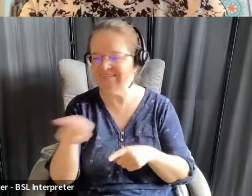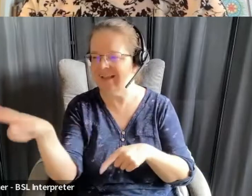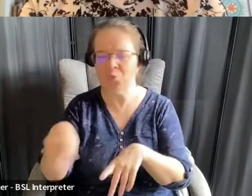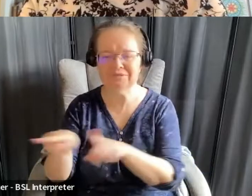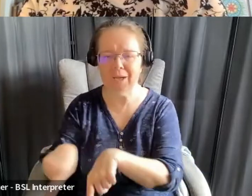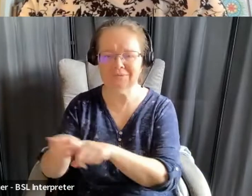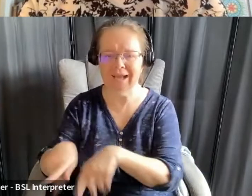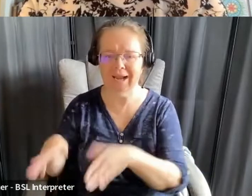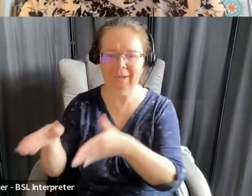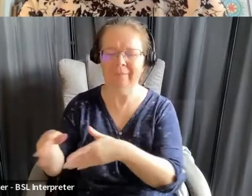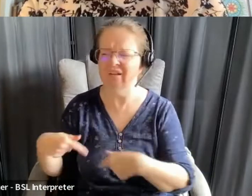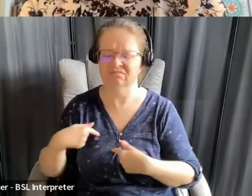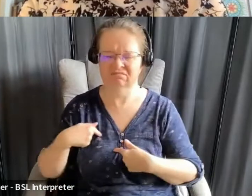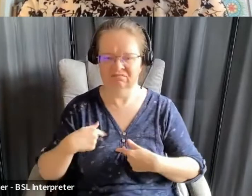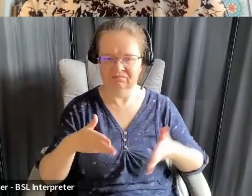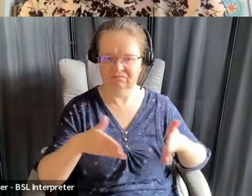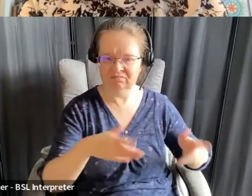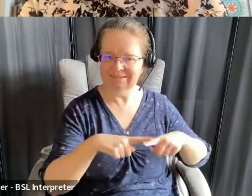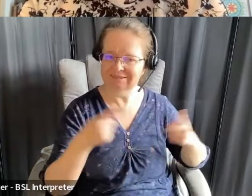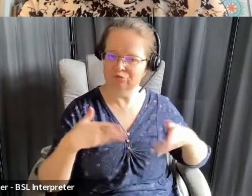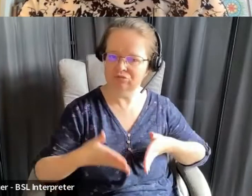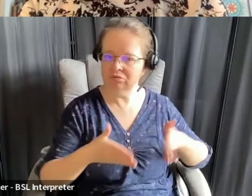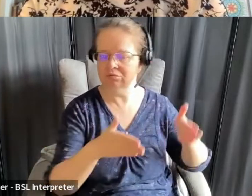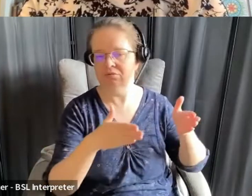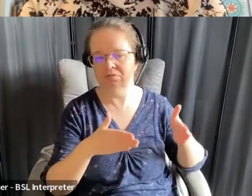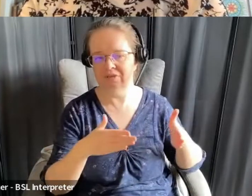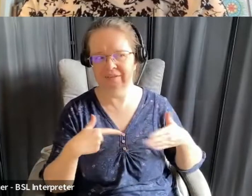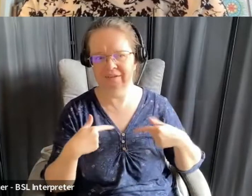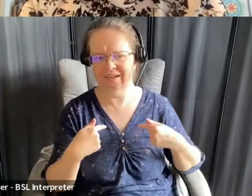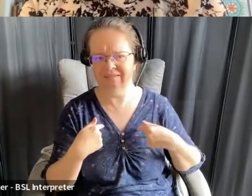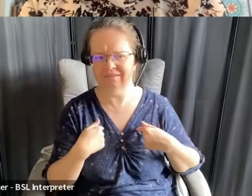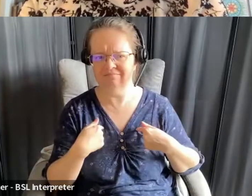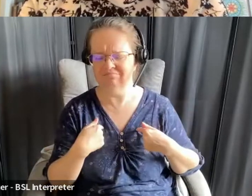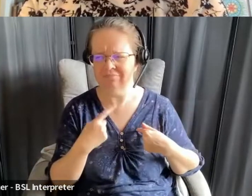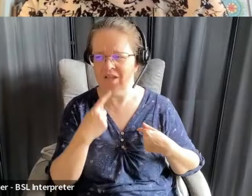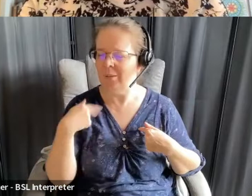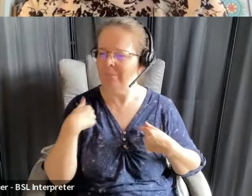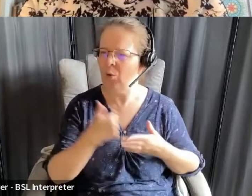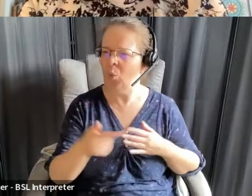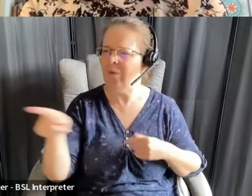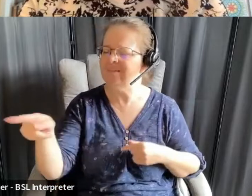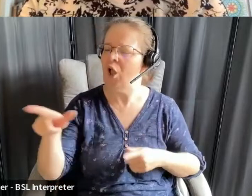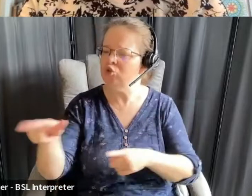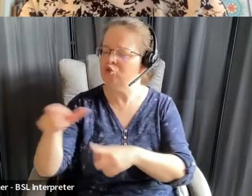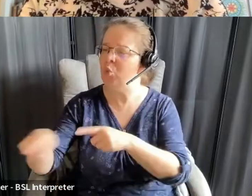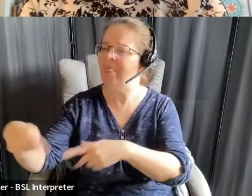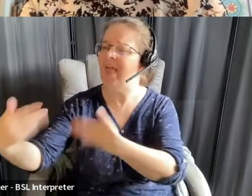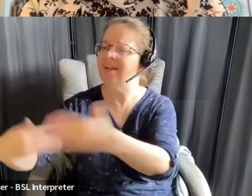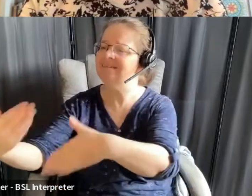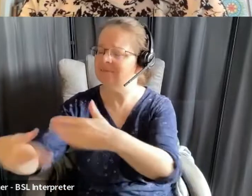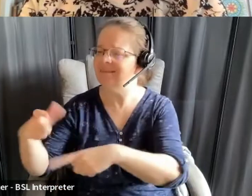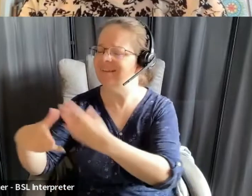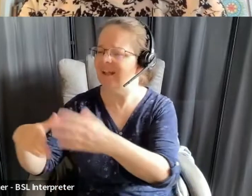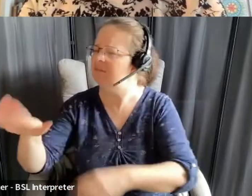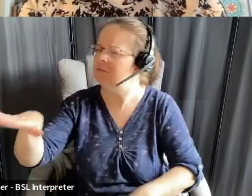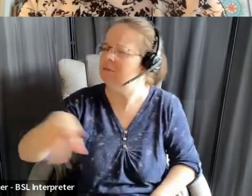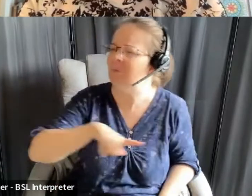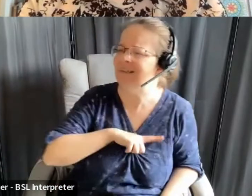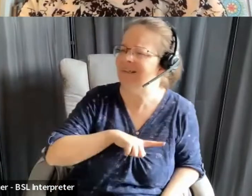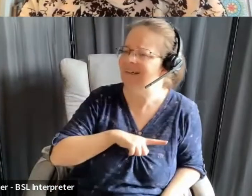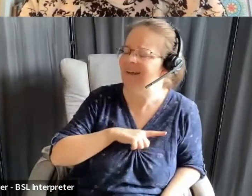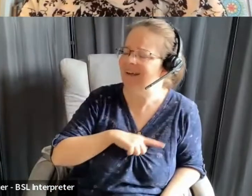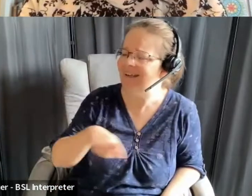know, in some sense, a core value of mine is to sort of just sit there and say, why? You know, why does it have to be like this? what is